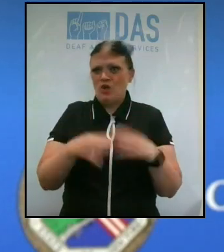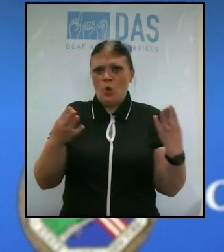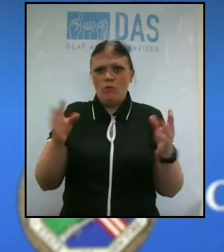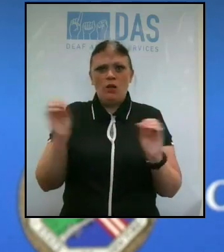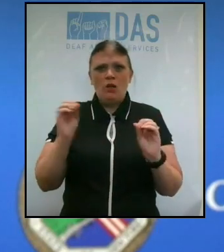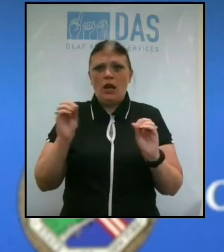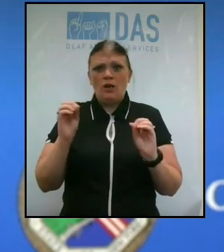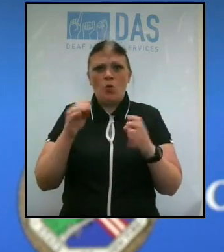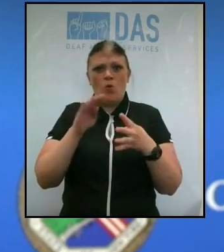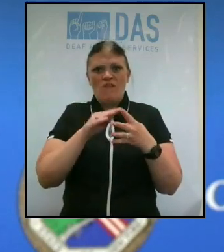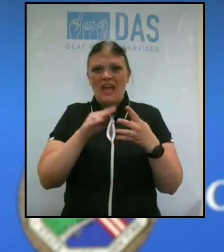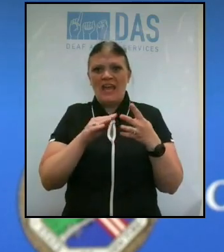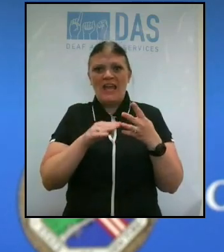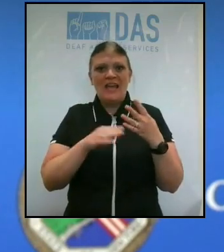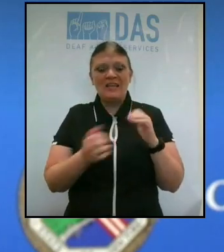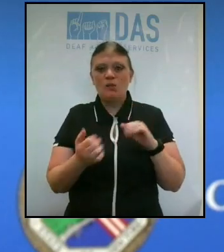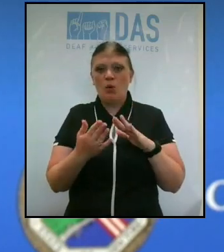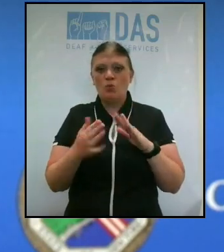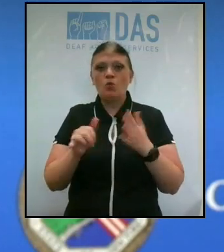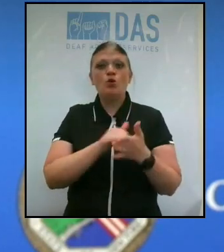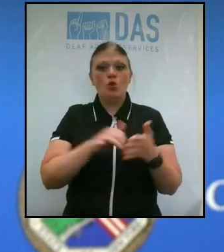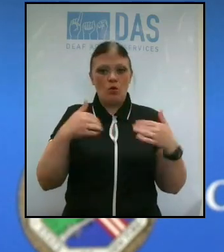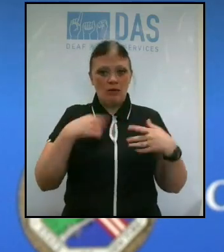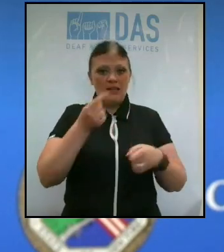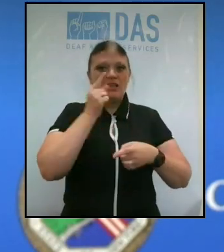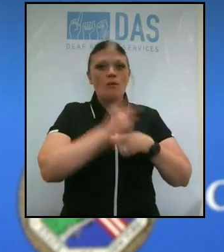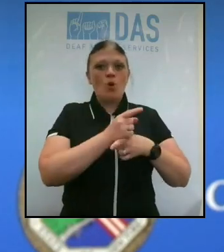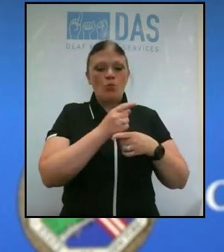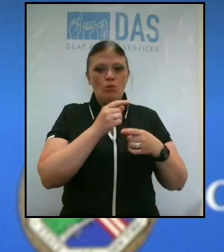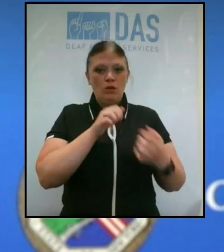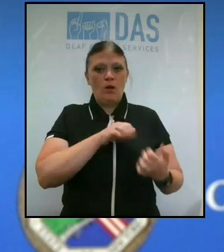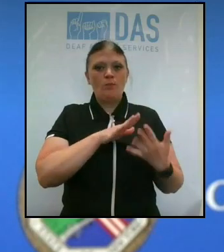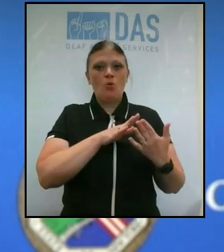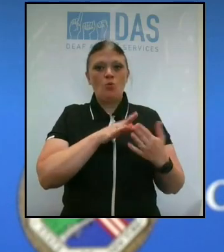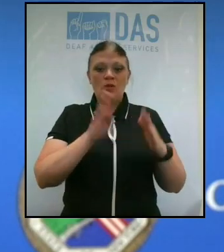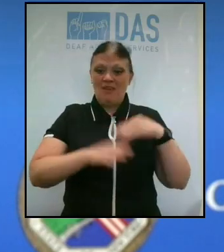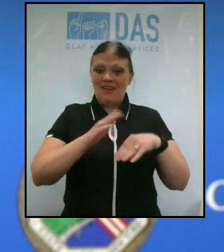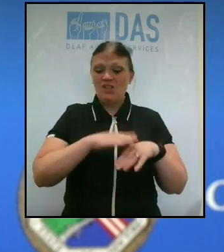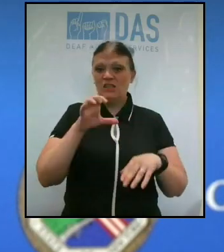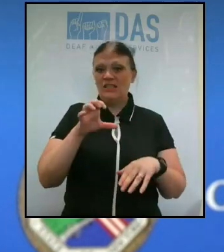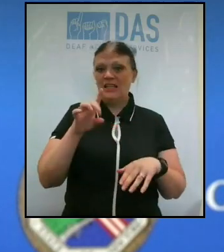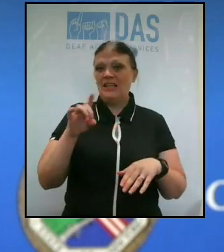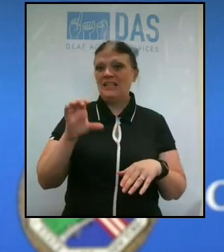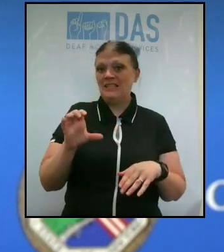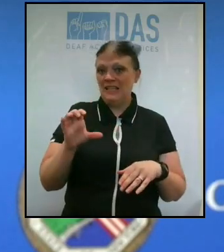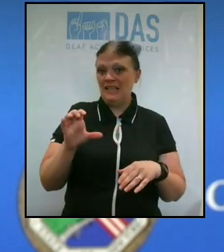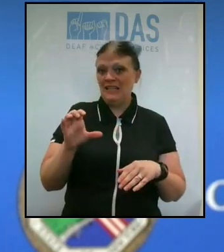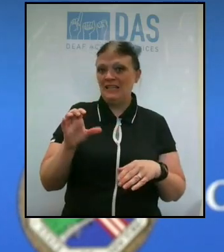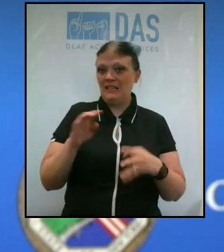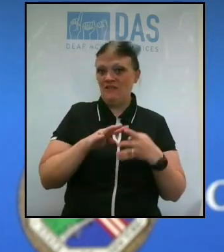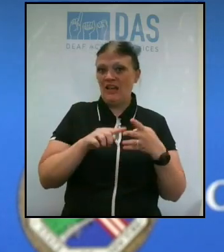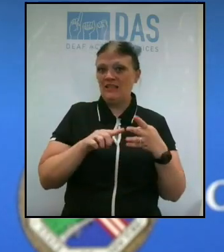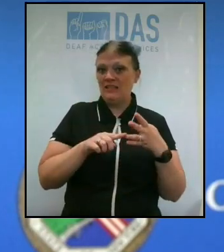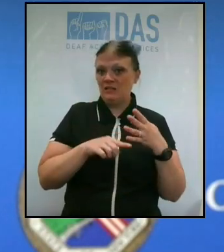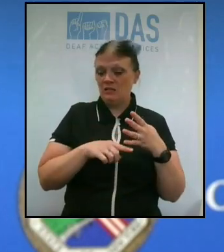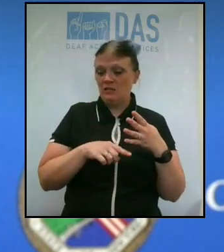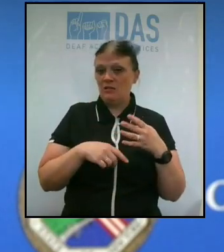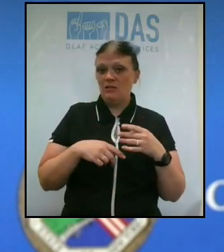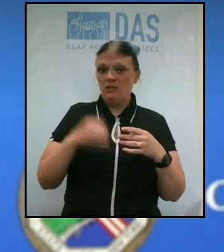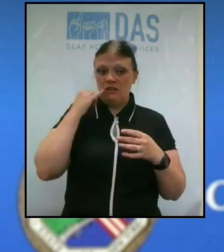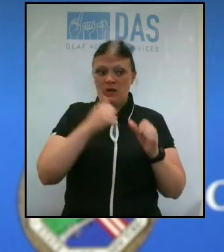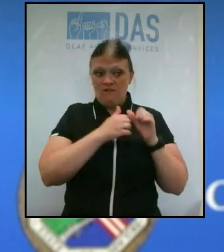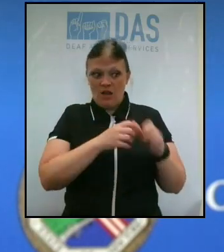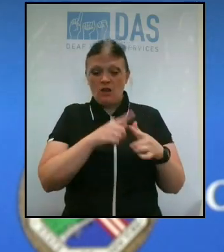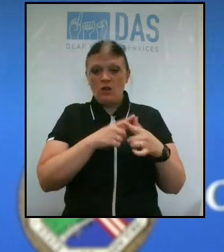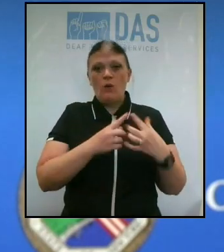phased approach. I think New York has the appropriate approach. It's based off of the CDC's phased approach. And if we do that, I think we'll be much